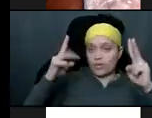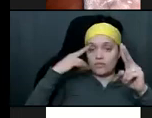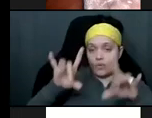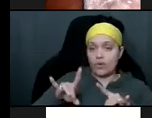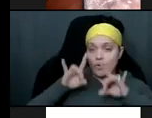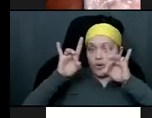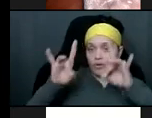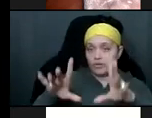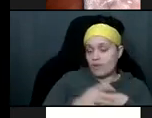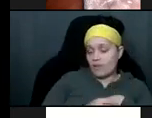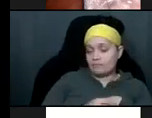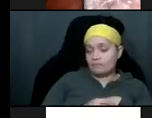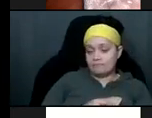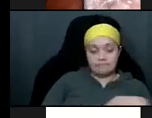Australia.